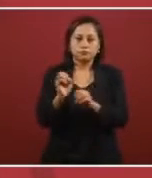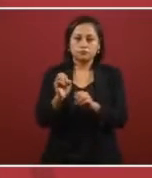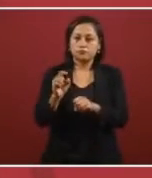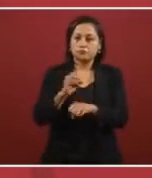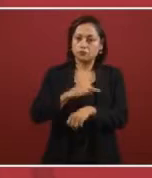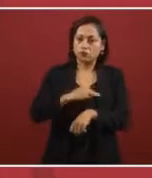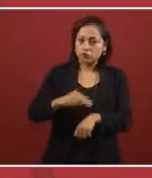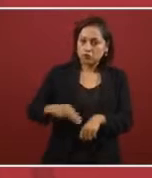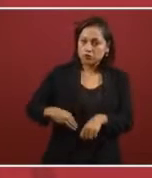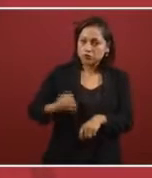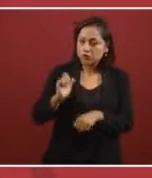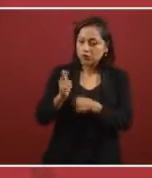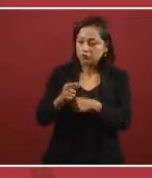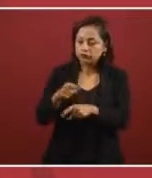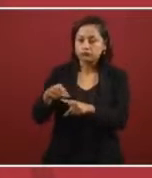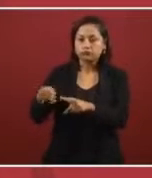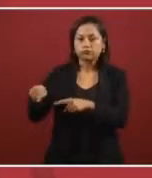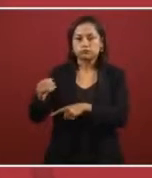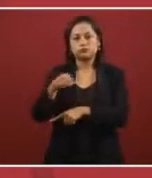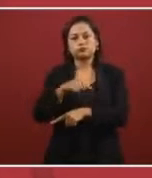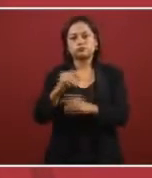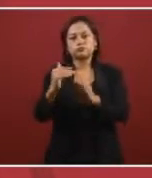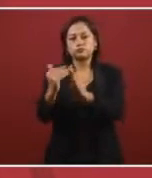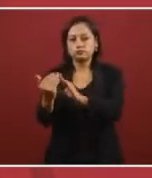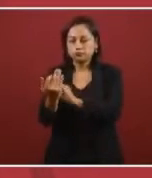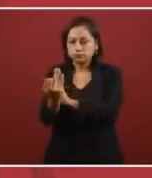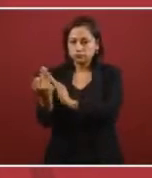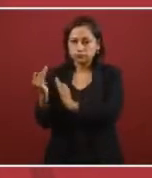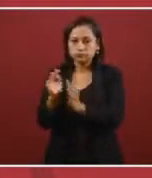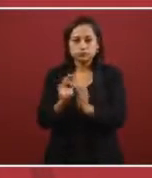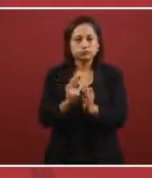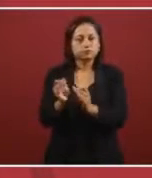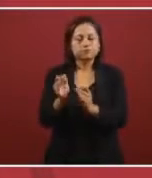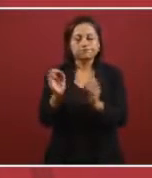judicial diligence in process.